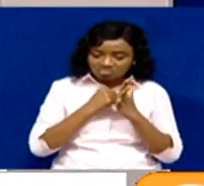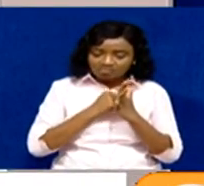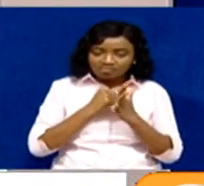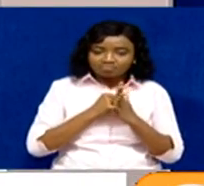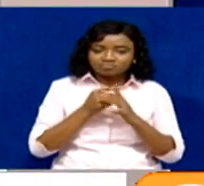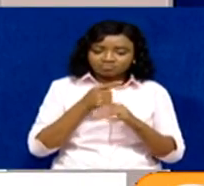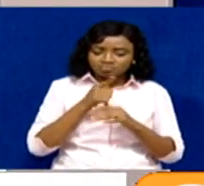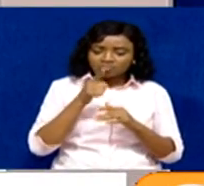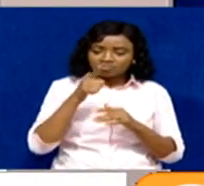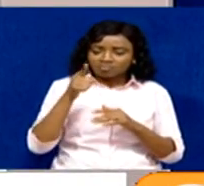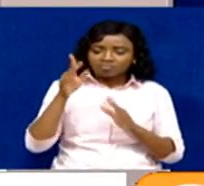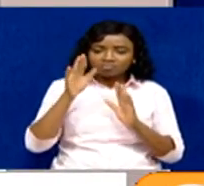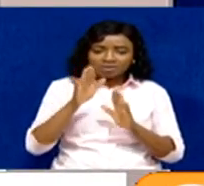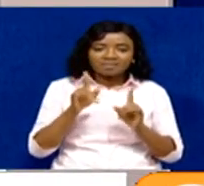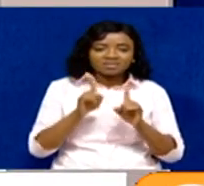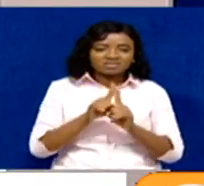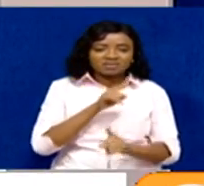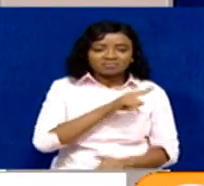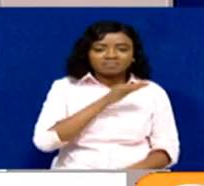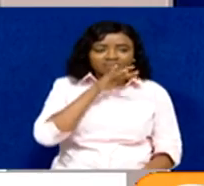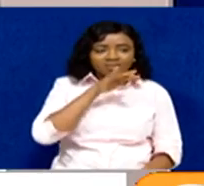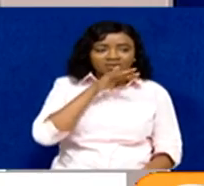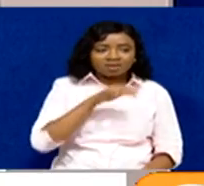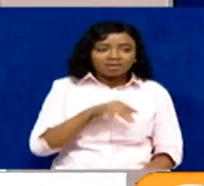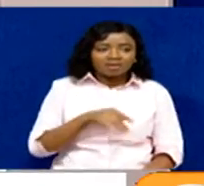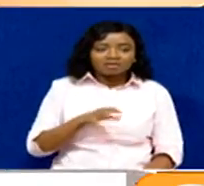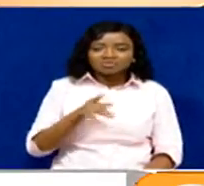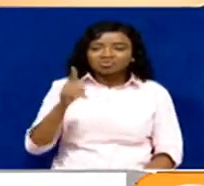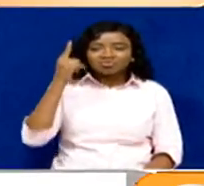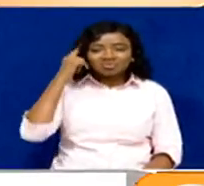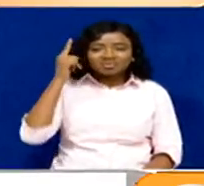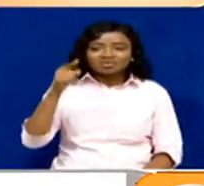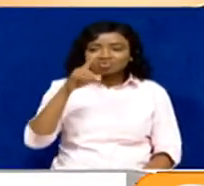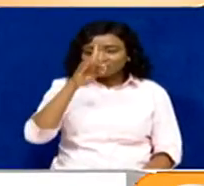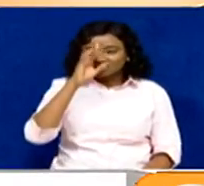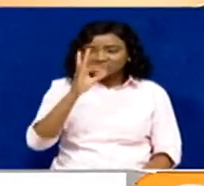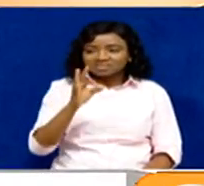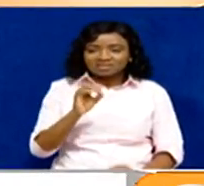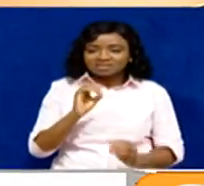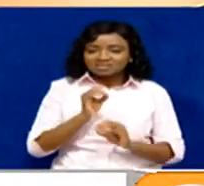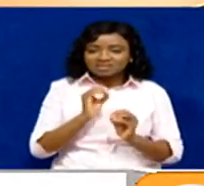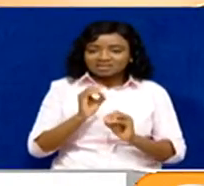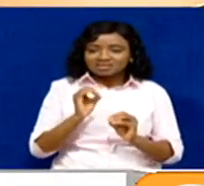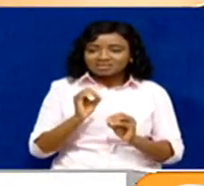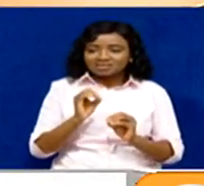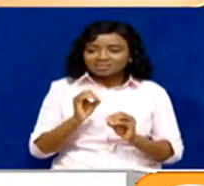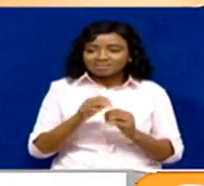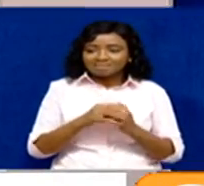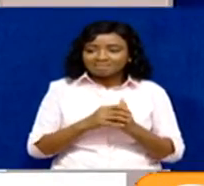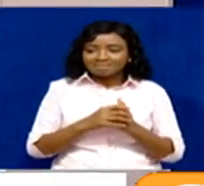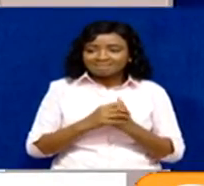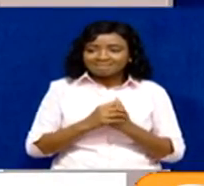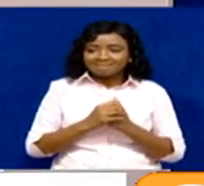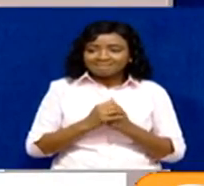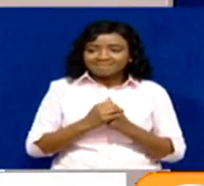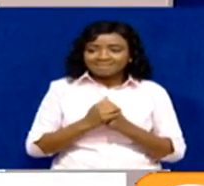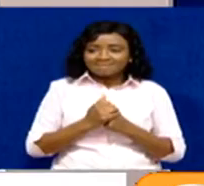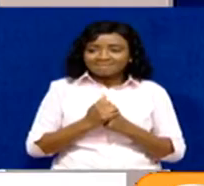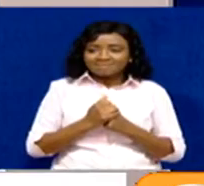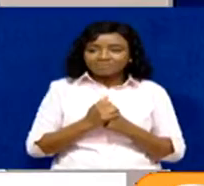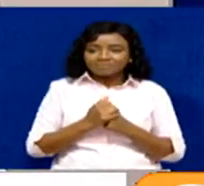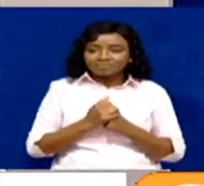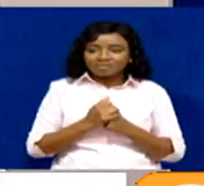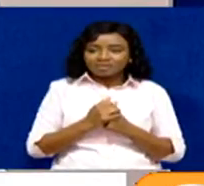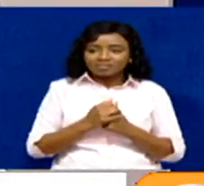yeah, Raila is today. So you didn't think you're serious enough to pitch a presidential candidature? I did not.